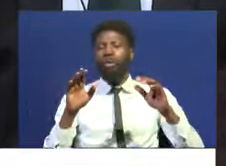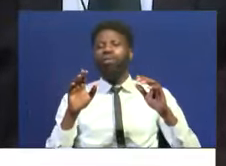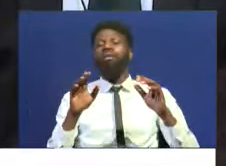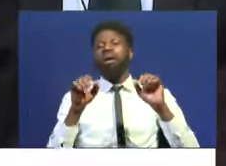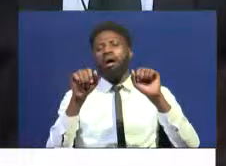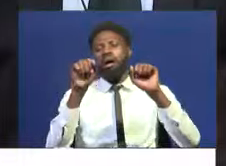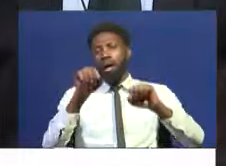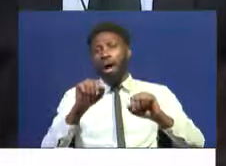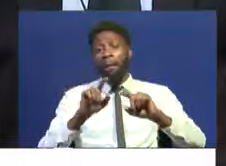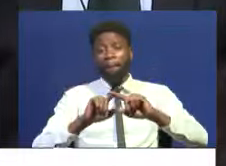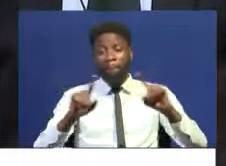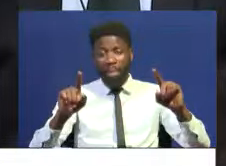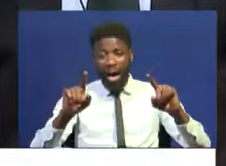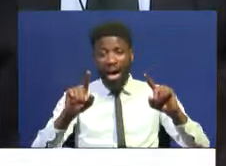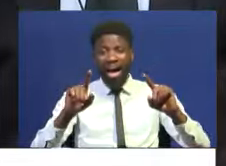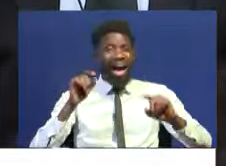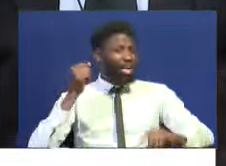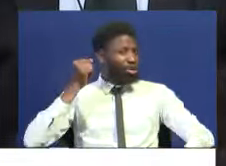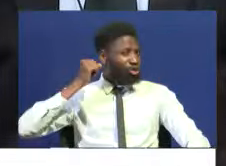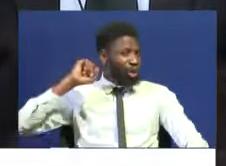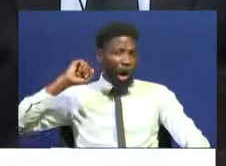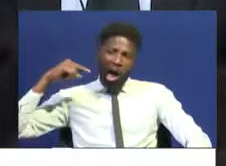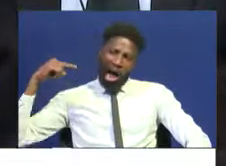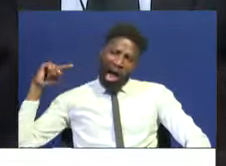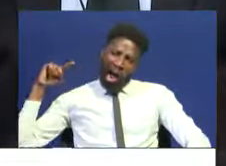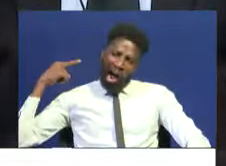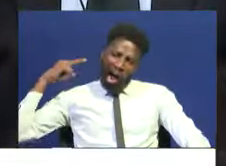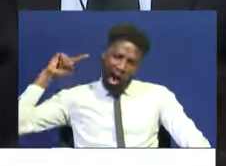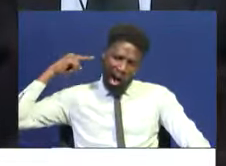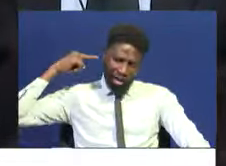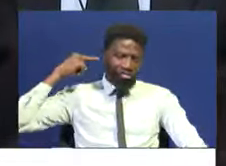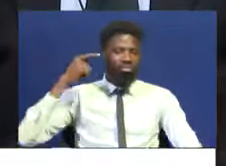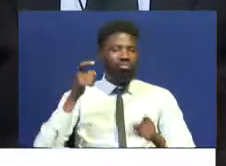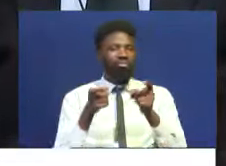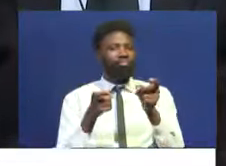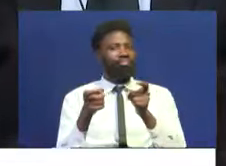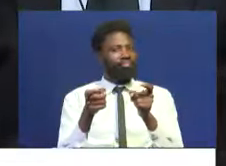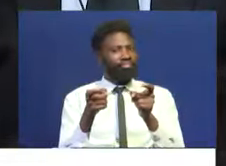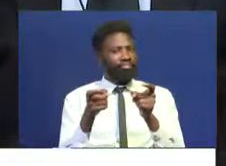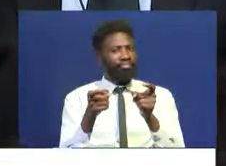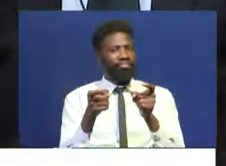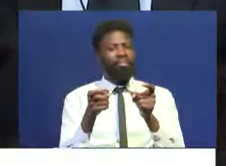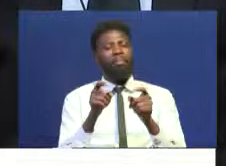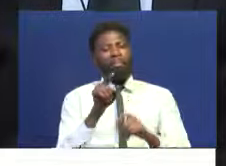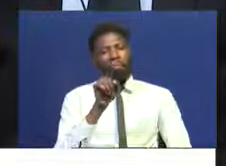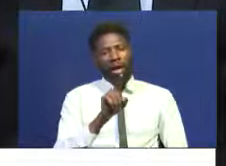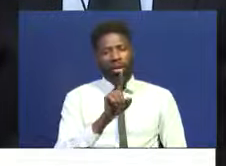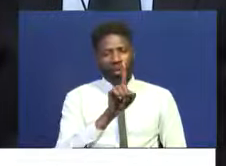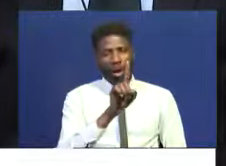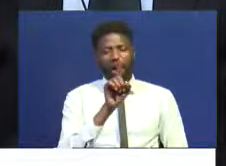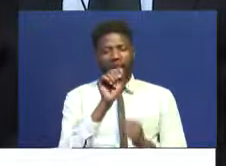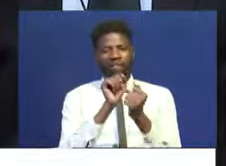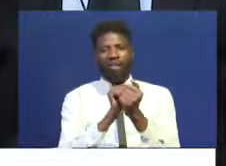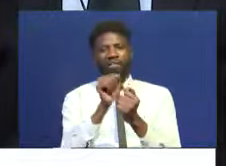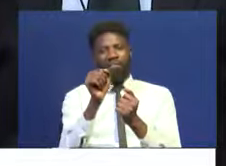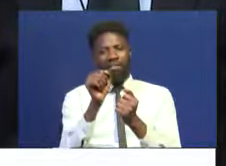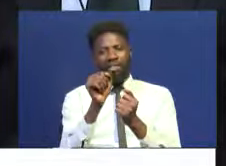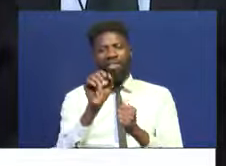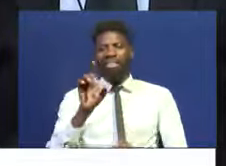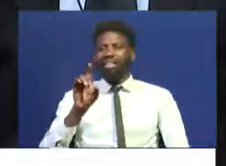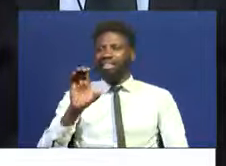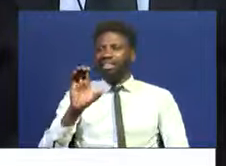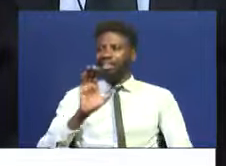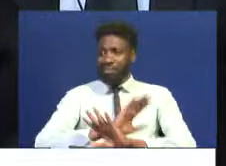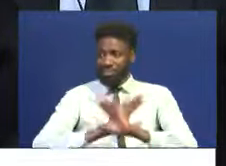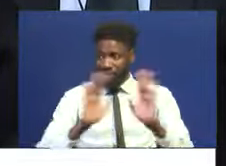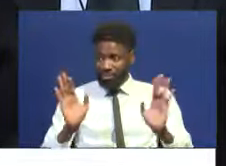decibels, the sound pressure is controlled around 115. But when we come to other residential